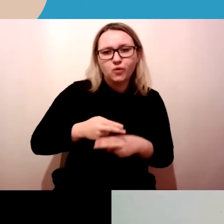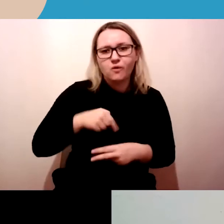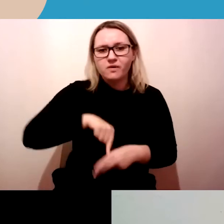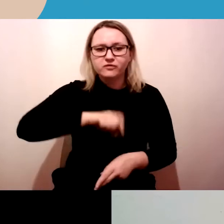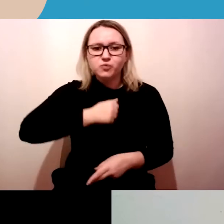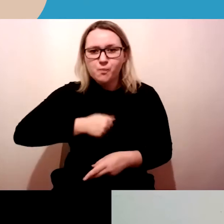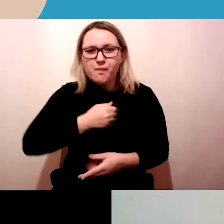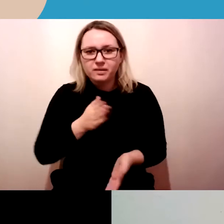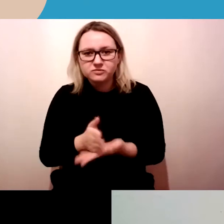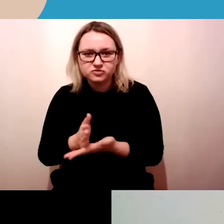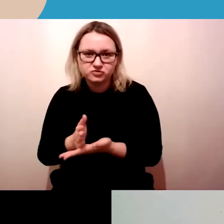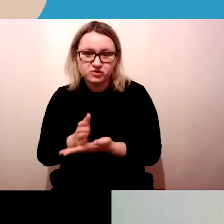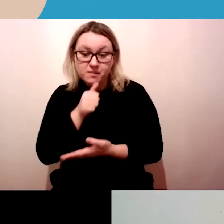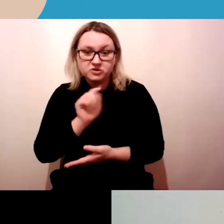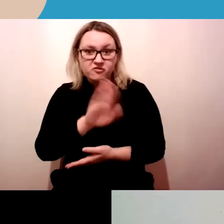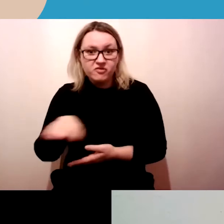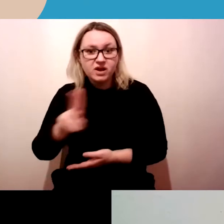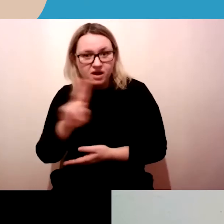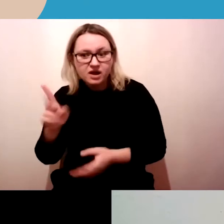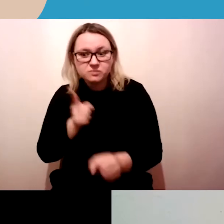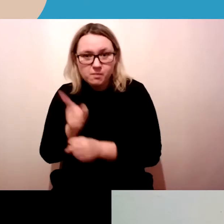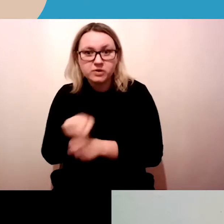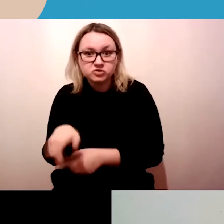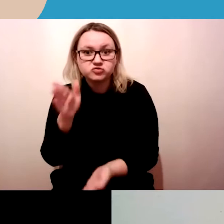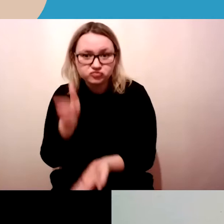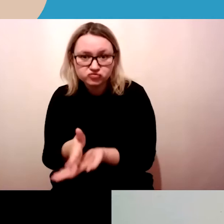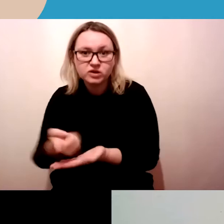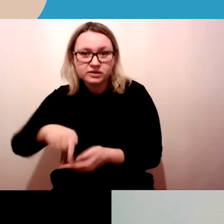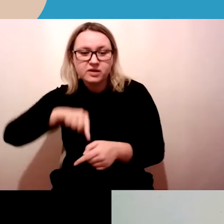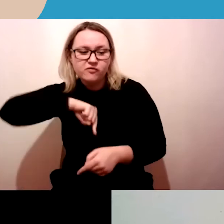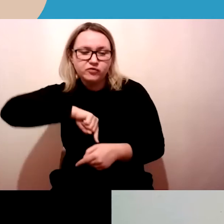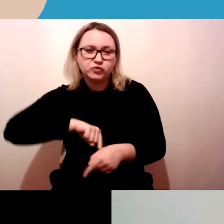of pain and anxiety. So